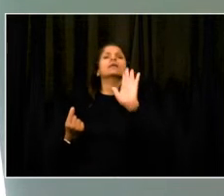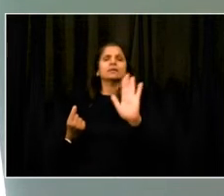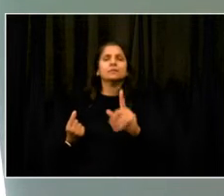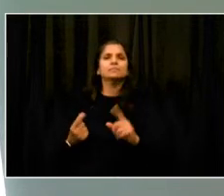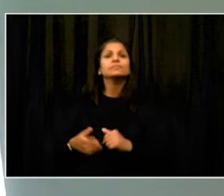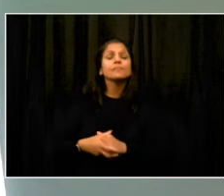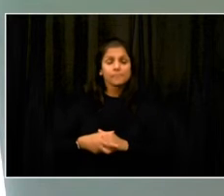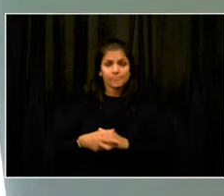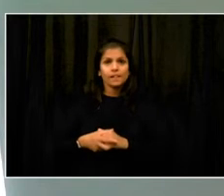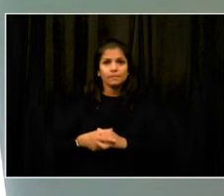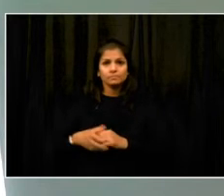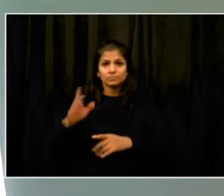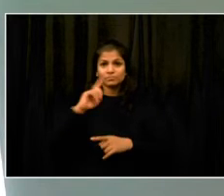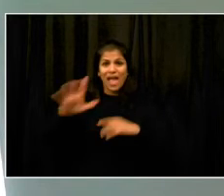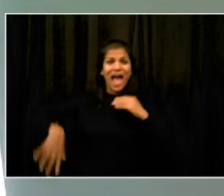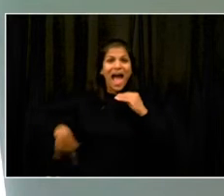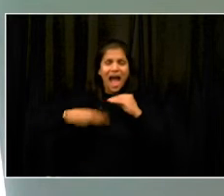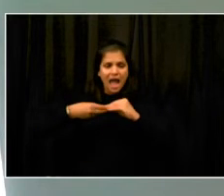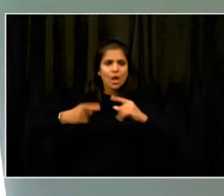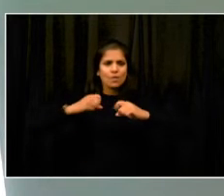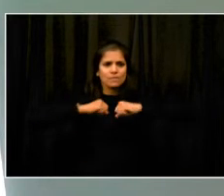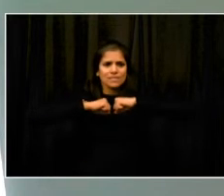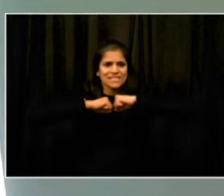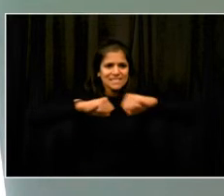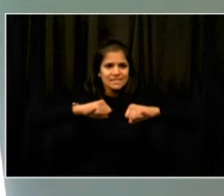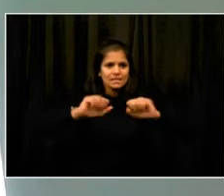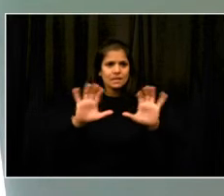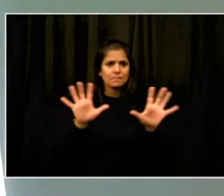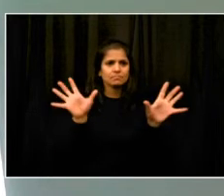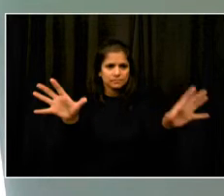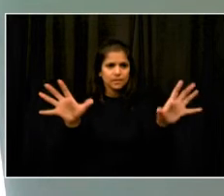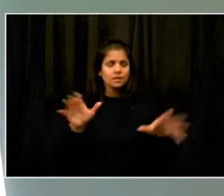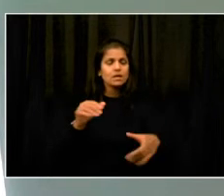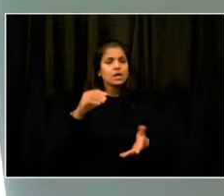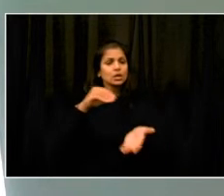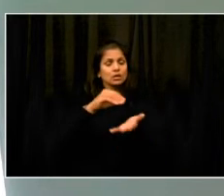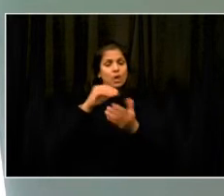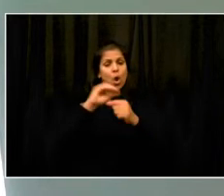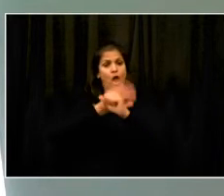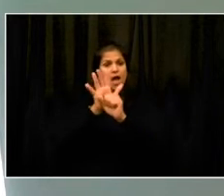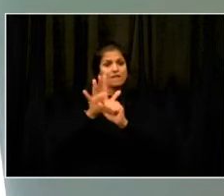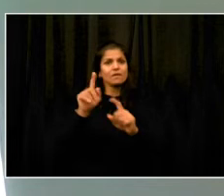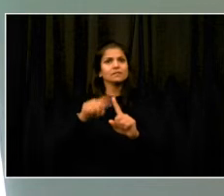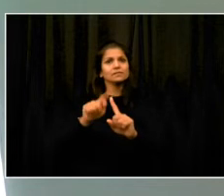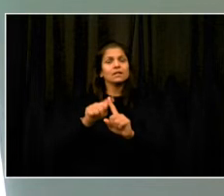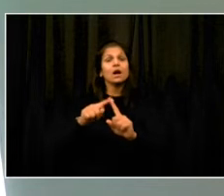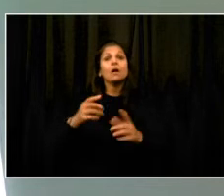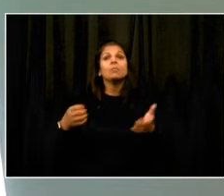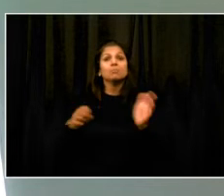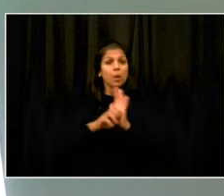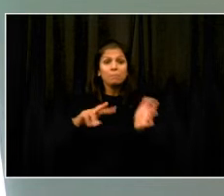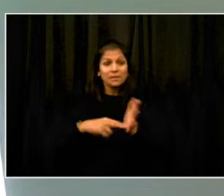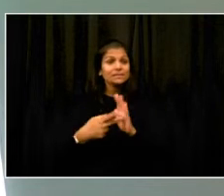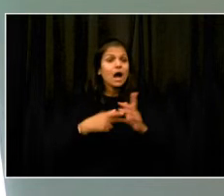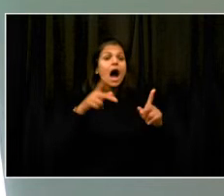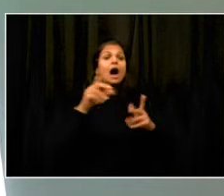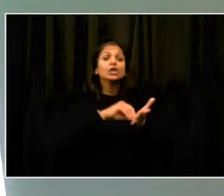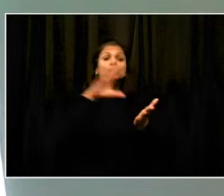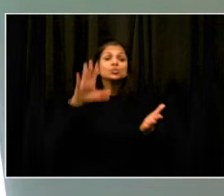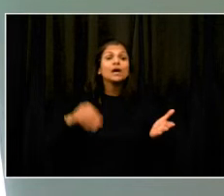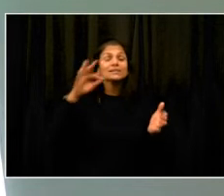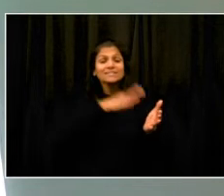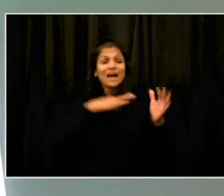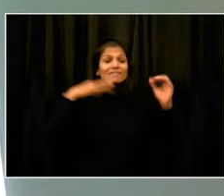as the mayor noted, one of the additional lines of defense we're adding is going to be additional testing. And then when you combine that